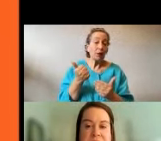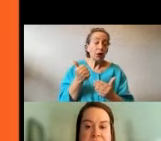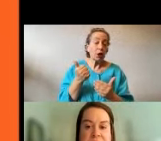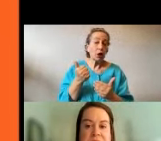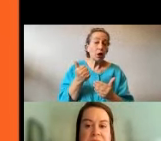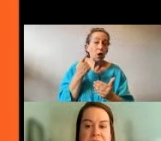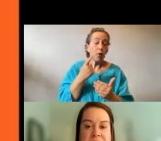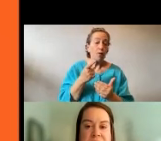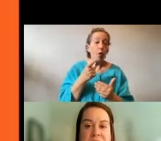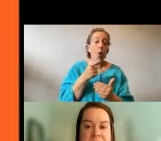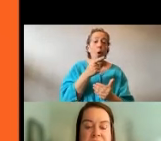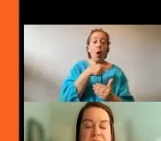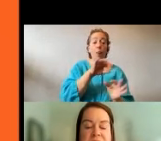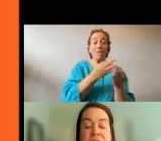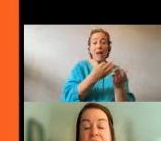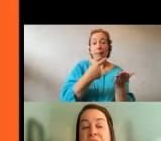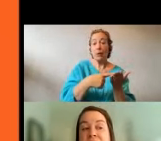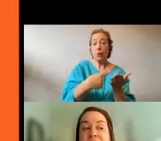that relationship.